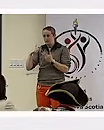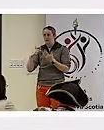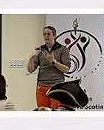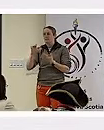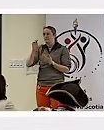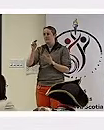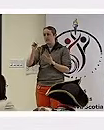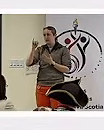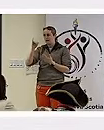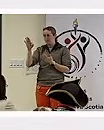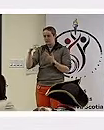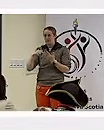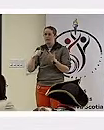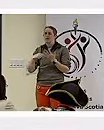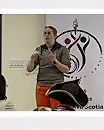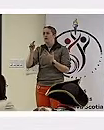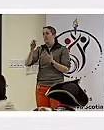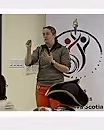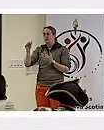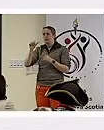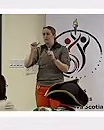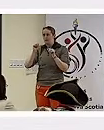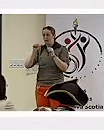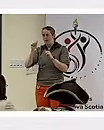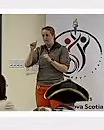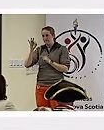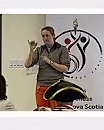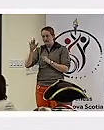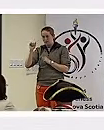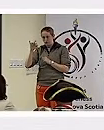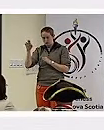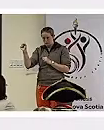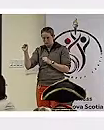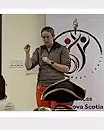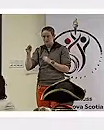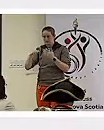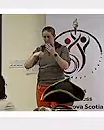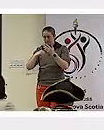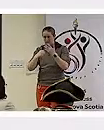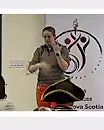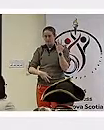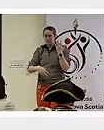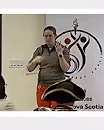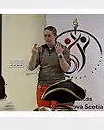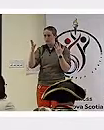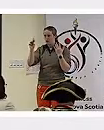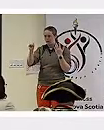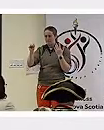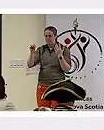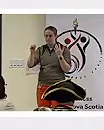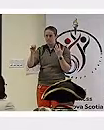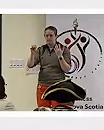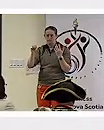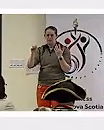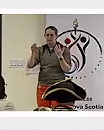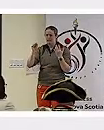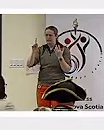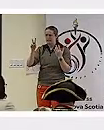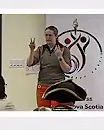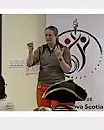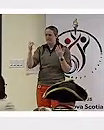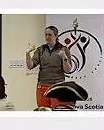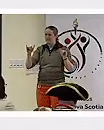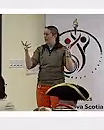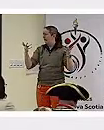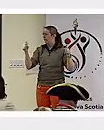Nova Scotia Affairs Integration Office. There are so many. HRM, I know Steve is still in the house, so to